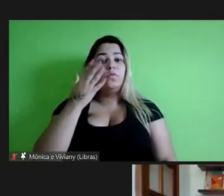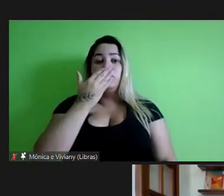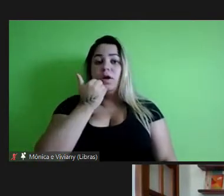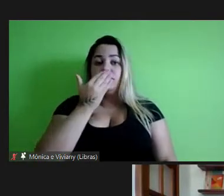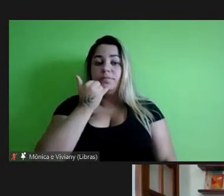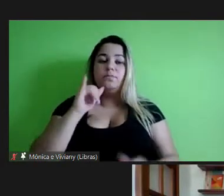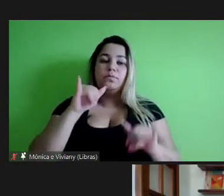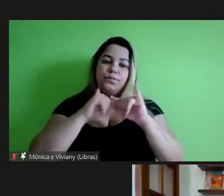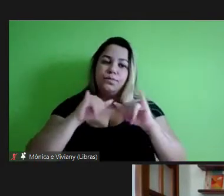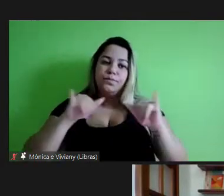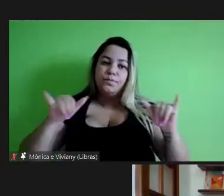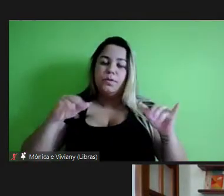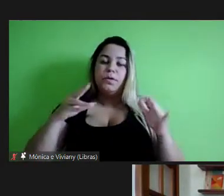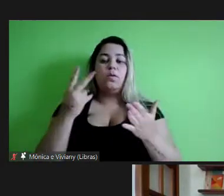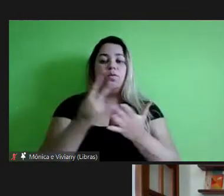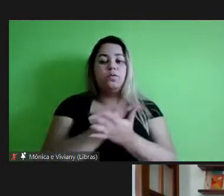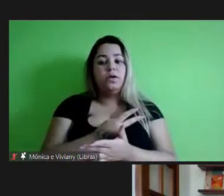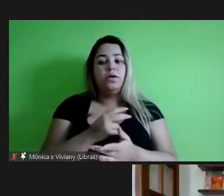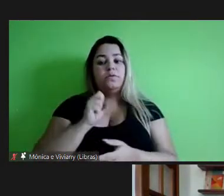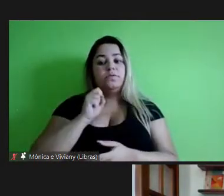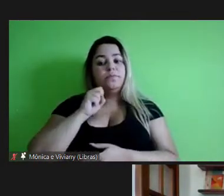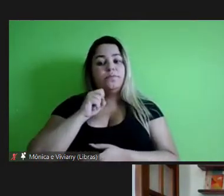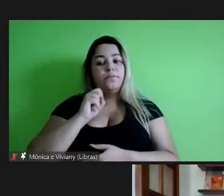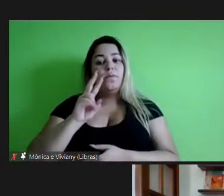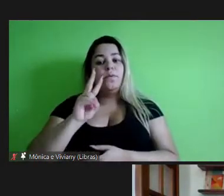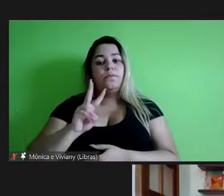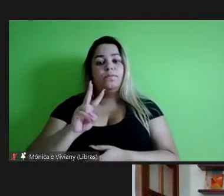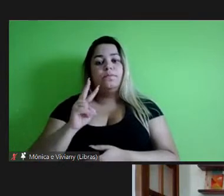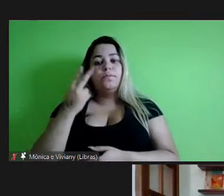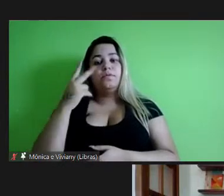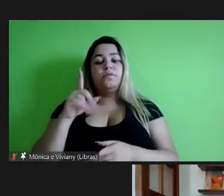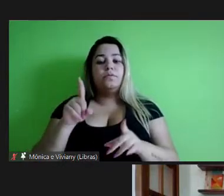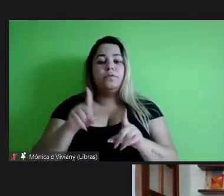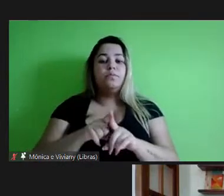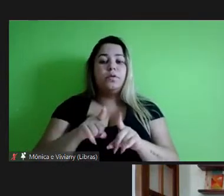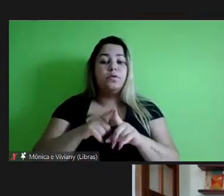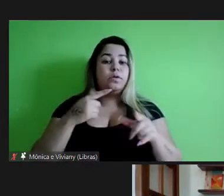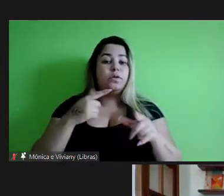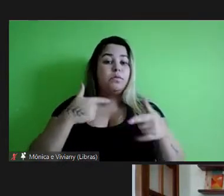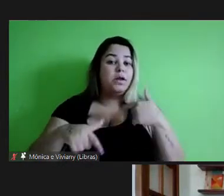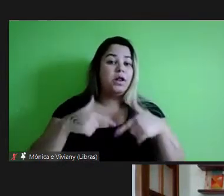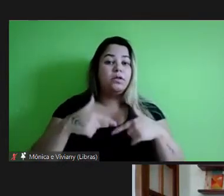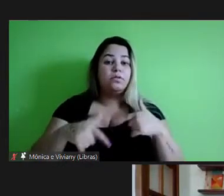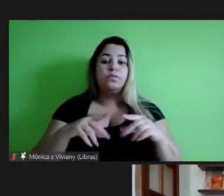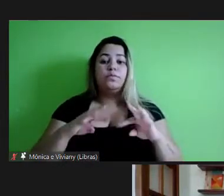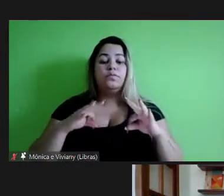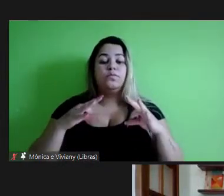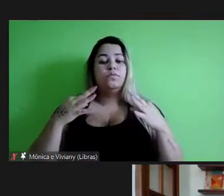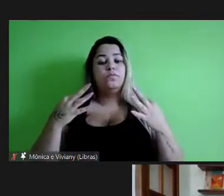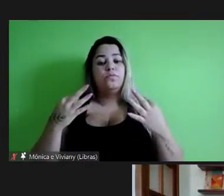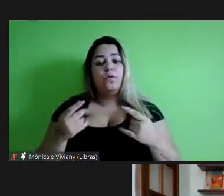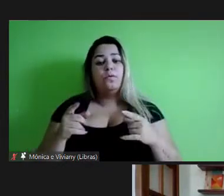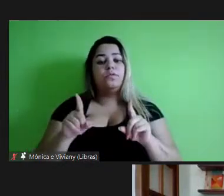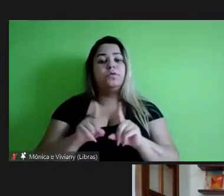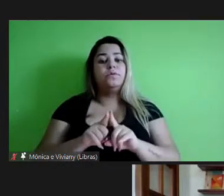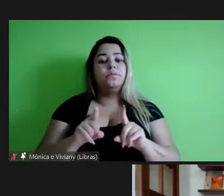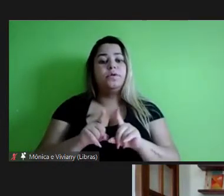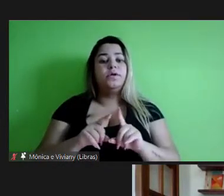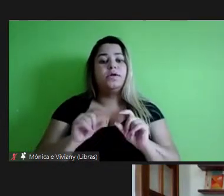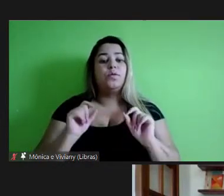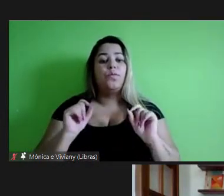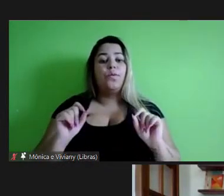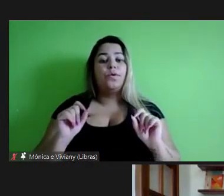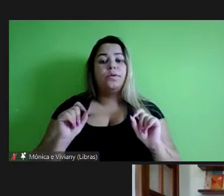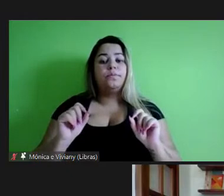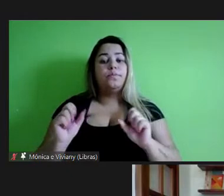is the price of food, the information that circulates, the values which are worked all the time, and it is within